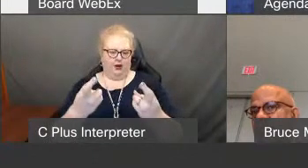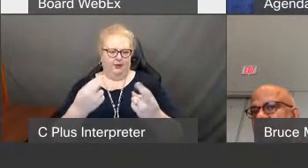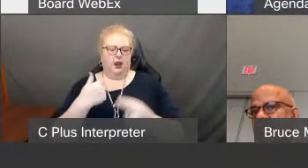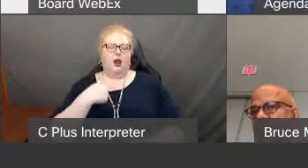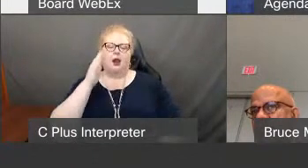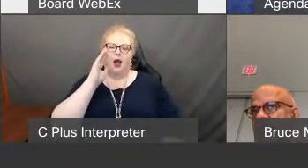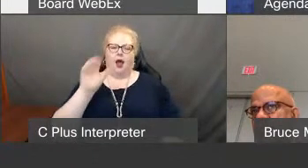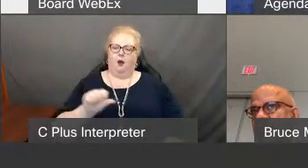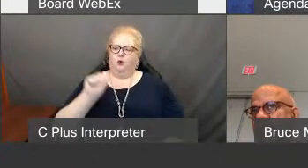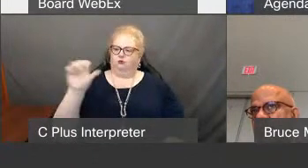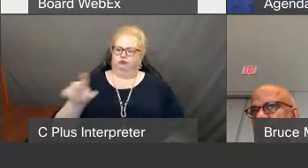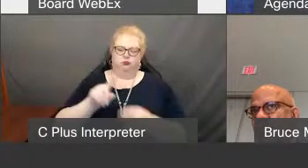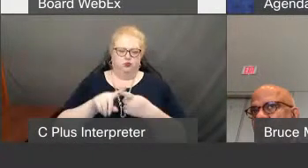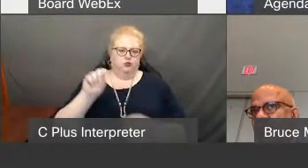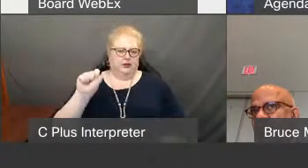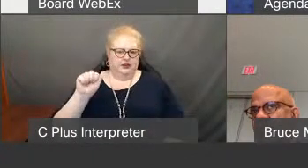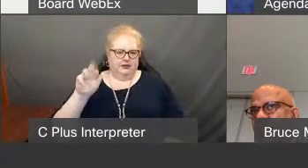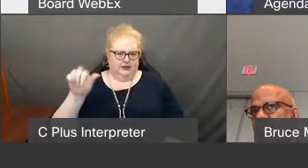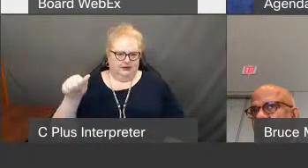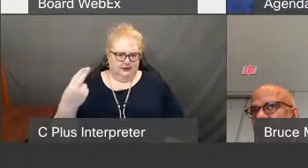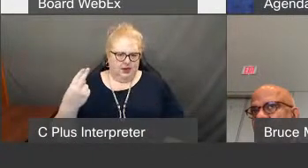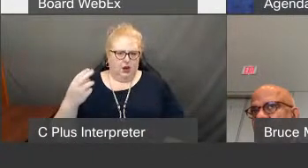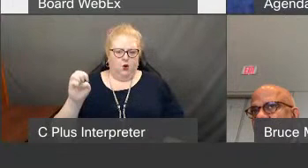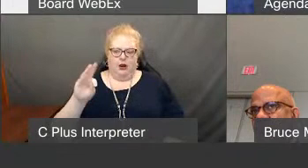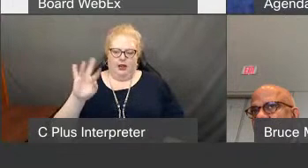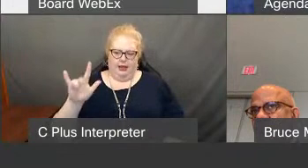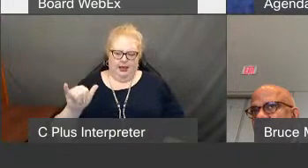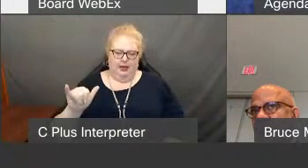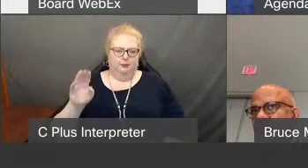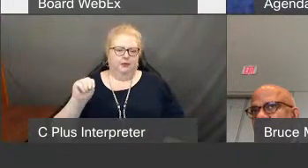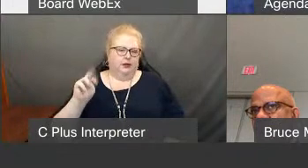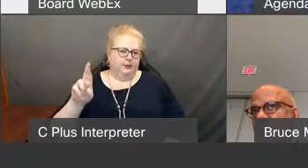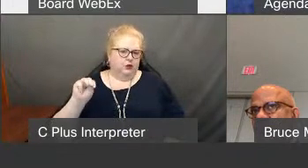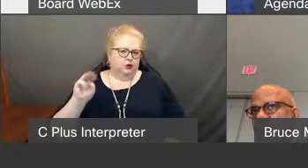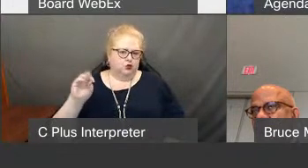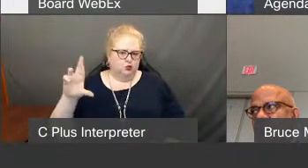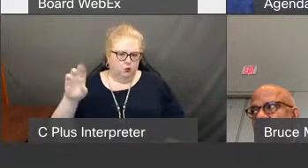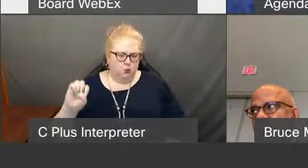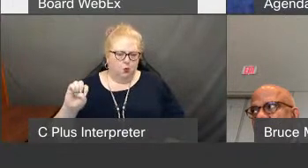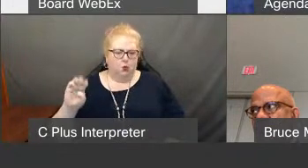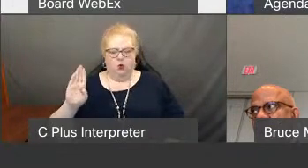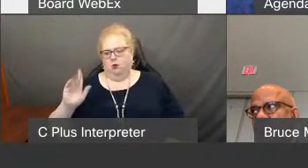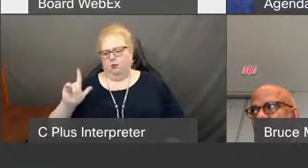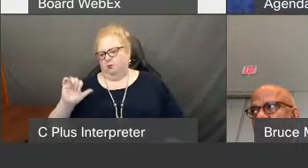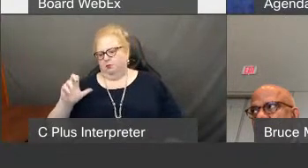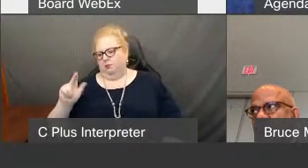Sarah, Emily, and Mr. Moore and Mr. Blake, who are all working on that.